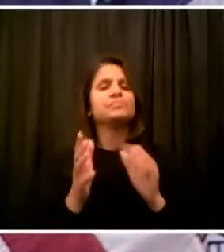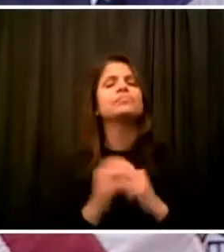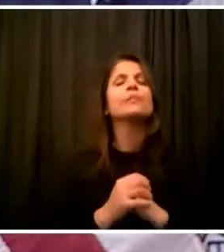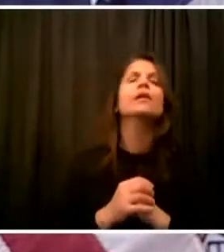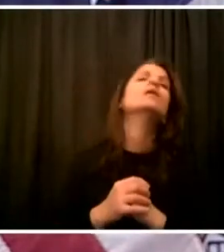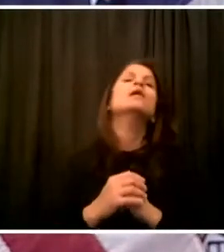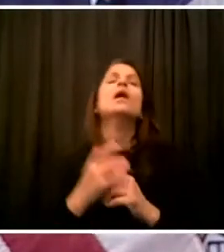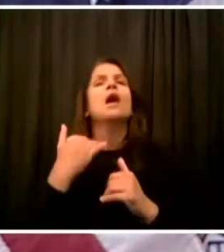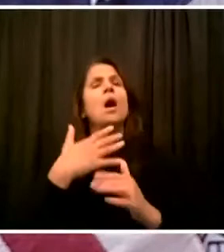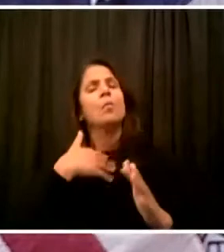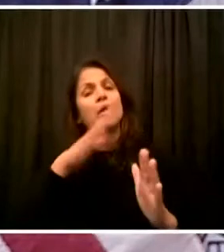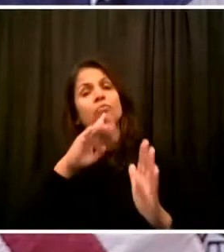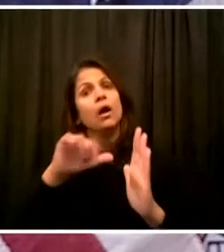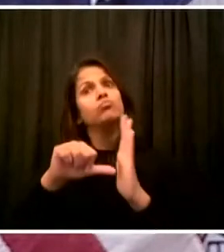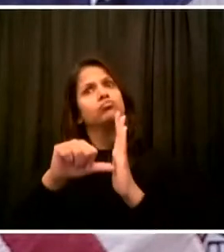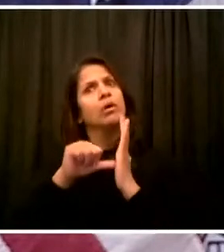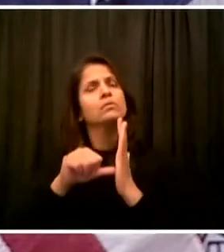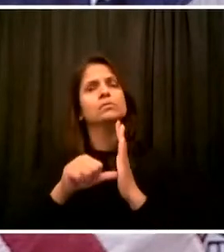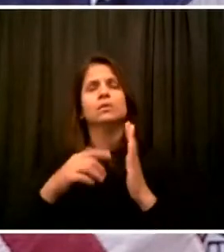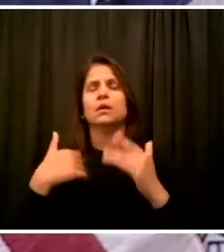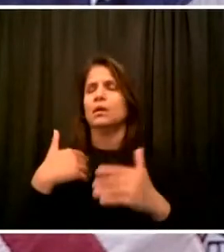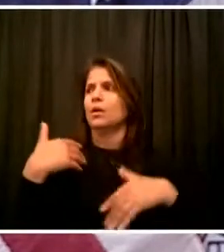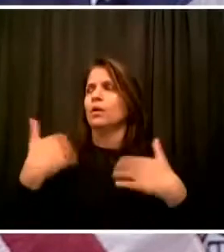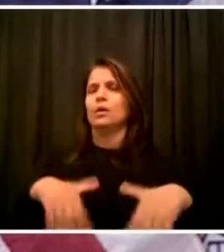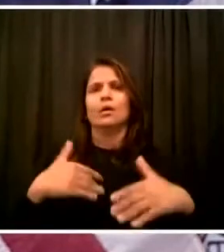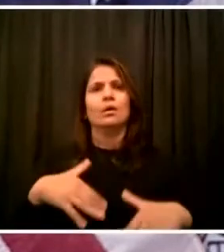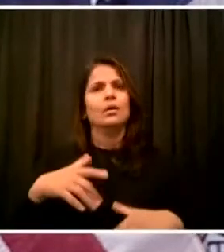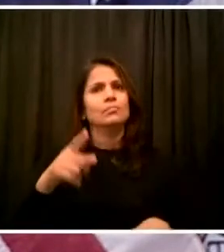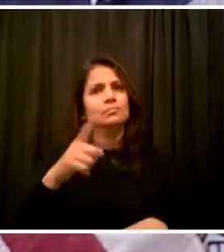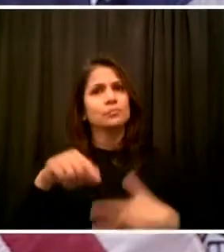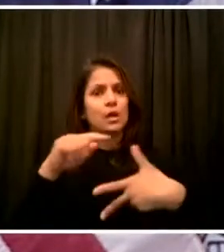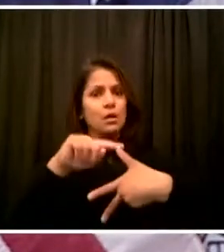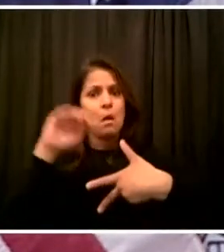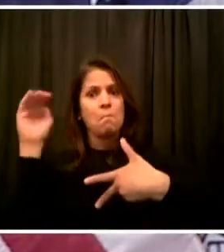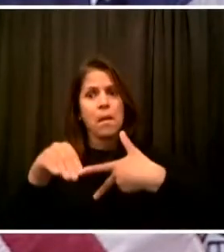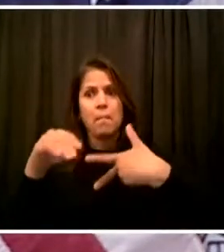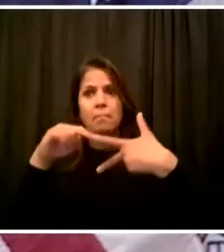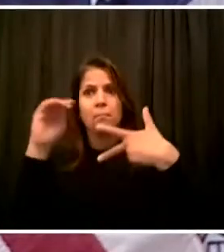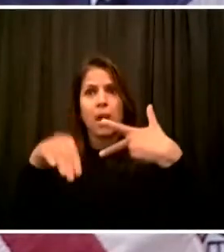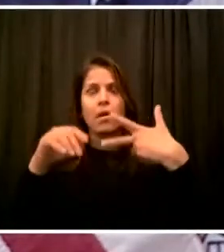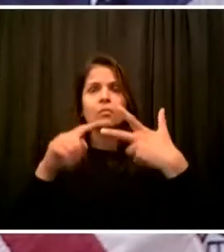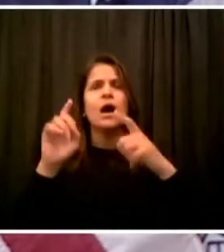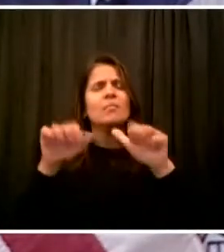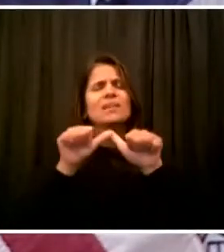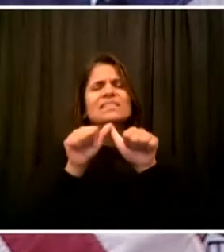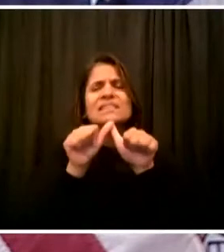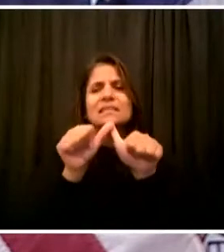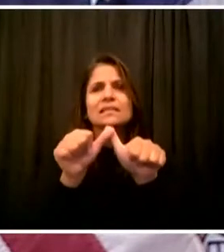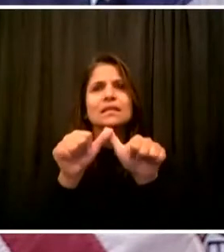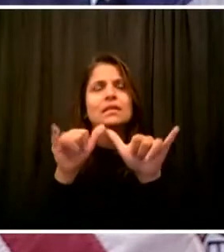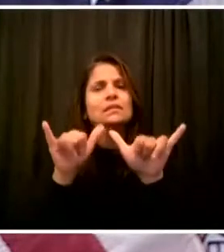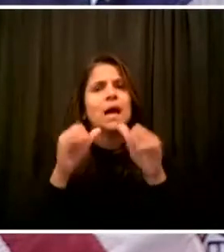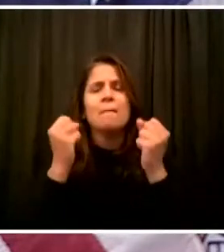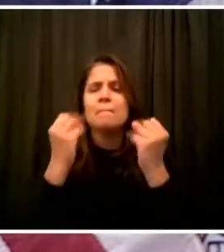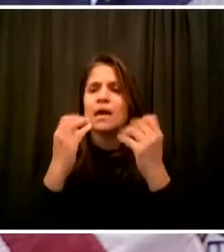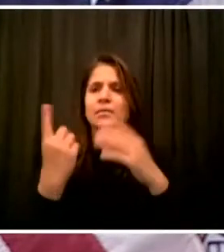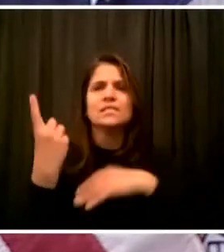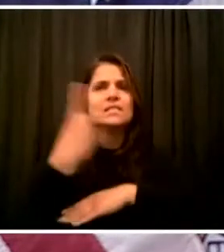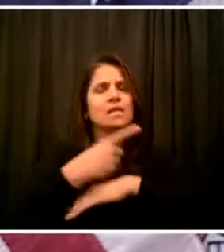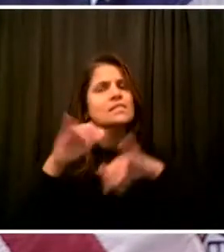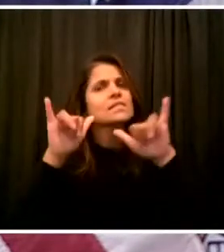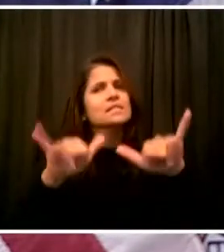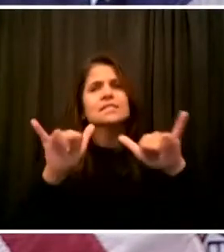down together for 10 to 14 days. We also have to meet the state indicators, but both of them right now could be met in the first